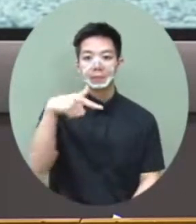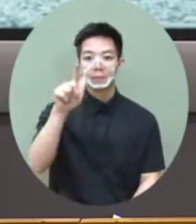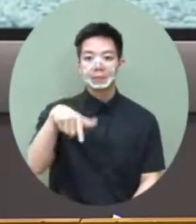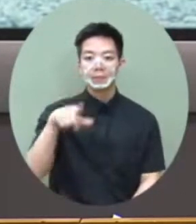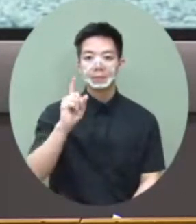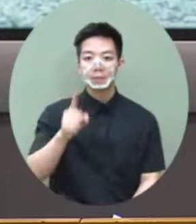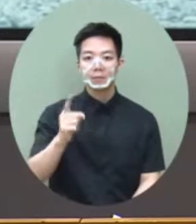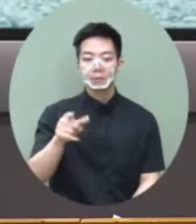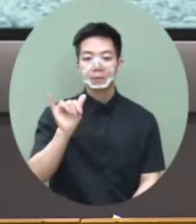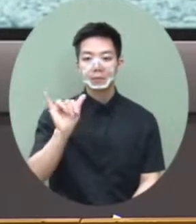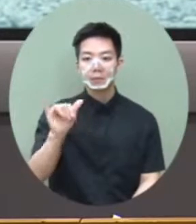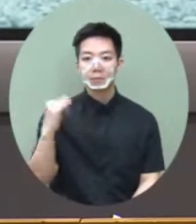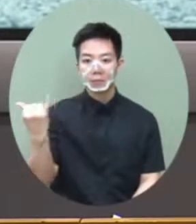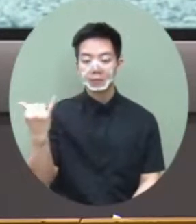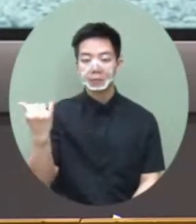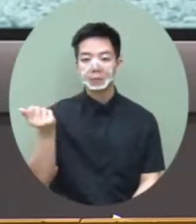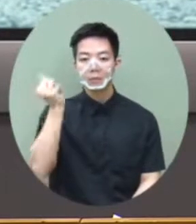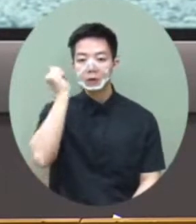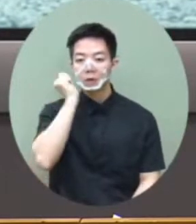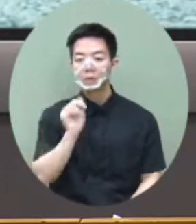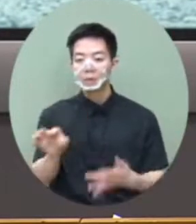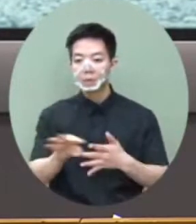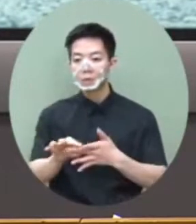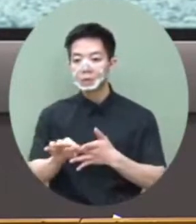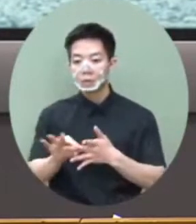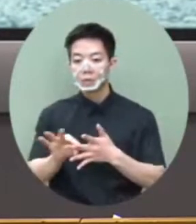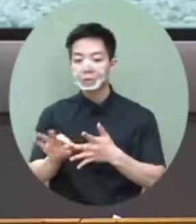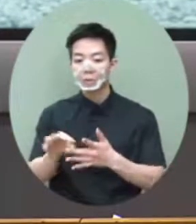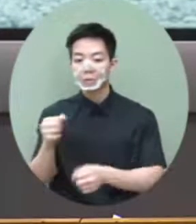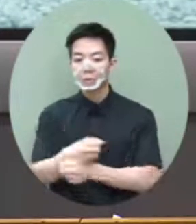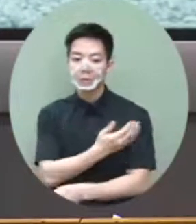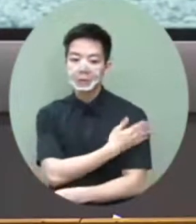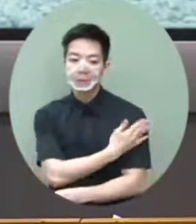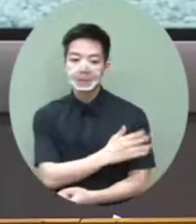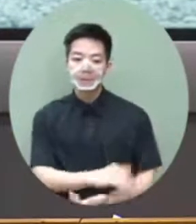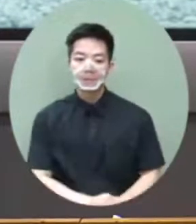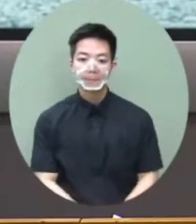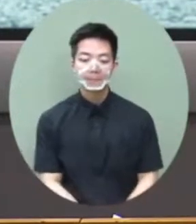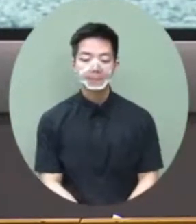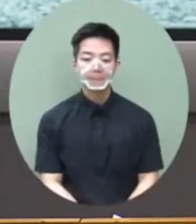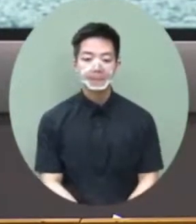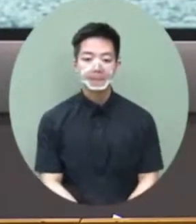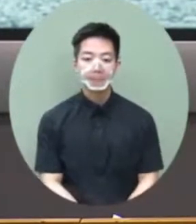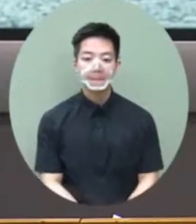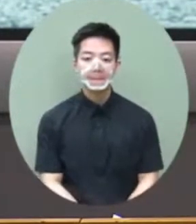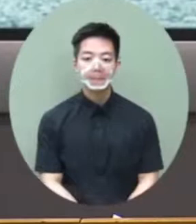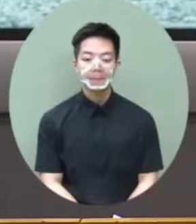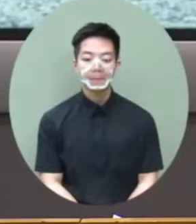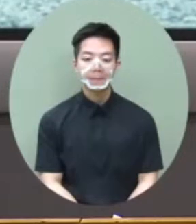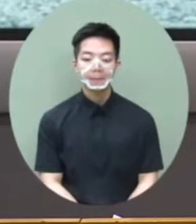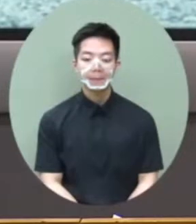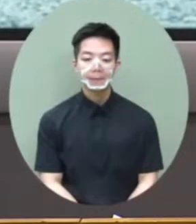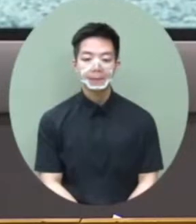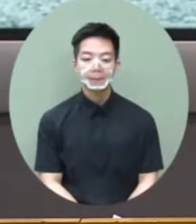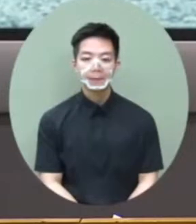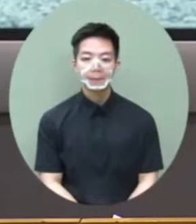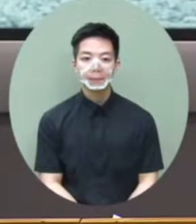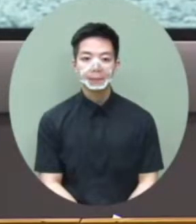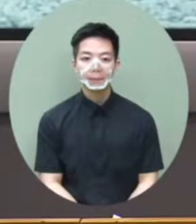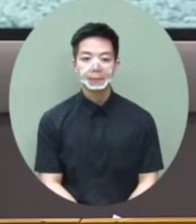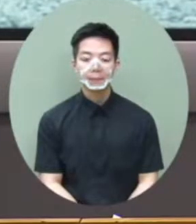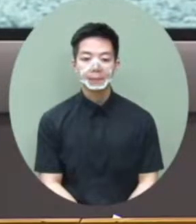with disability. 8,166 of them are staff members of elderly care homes.